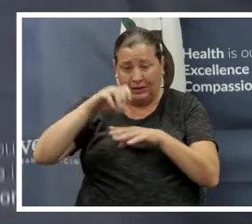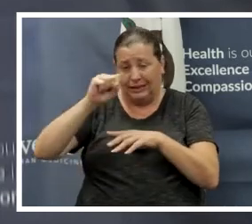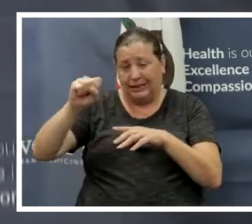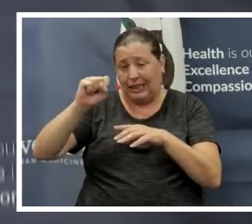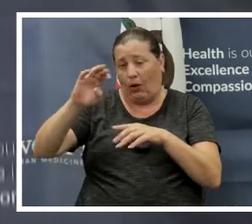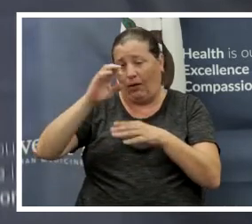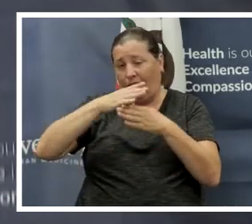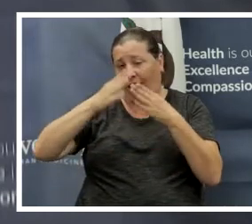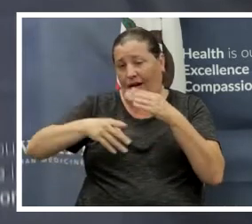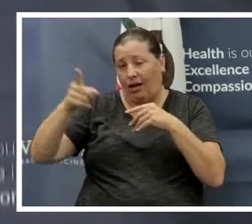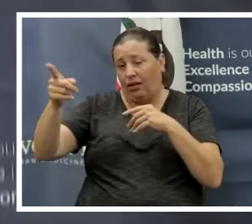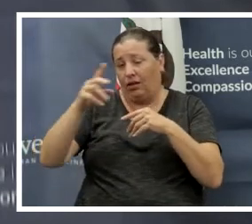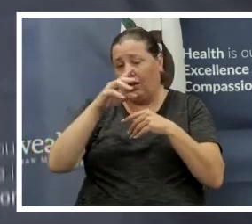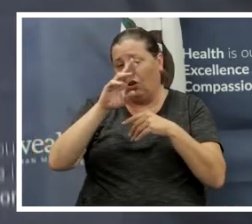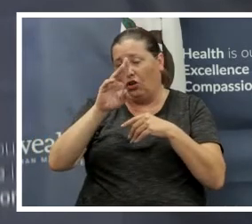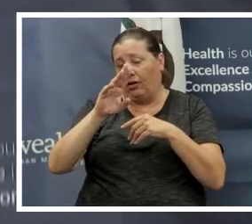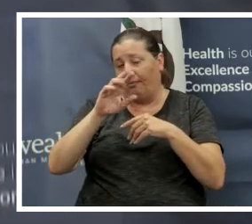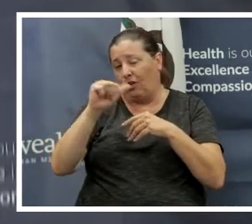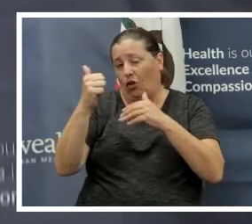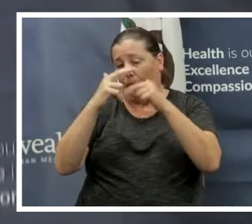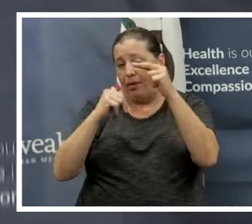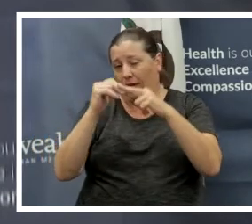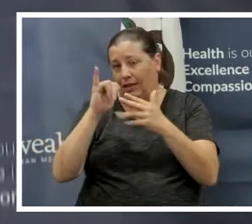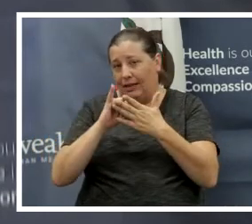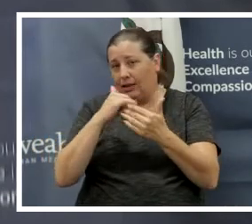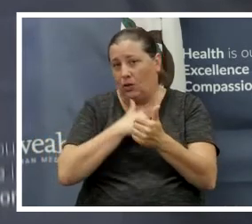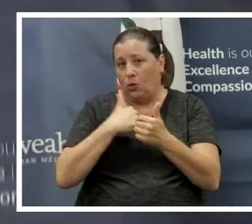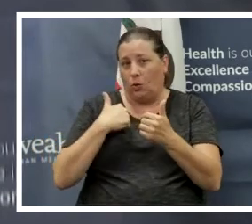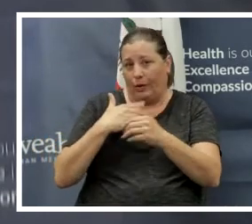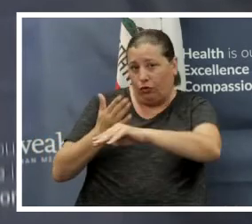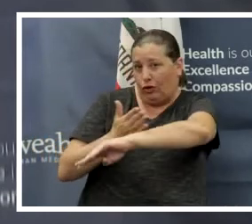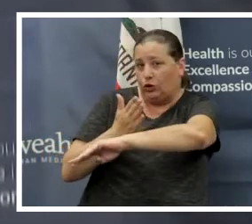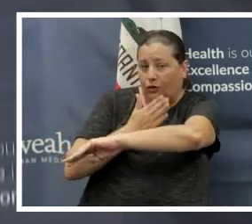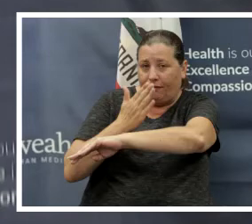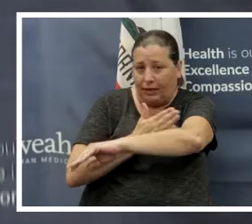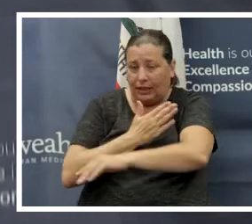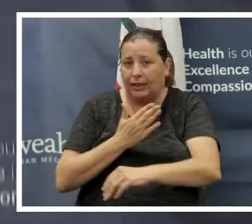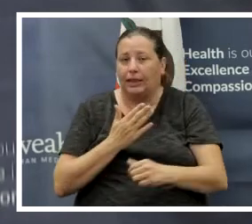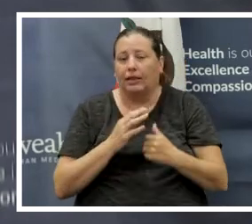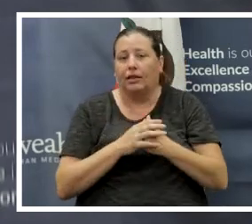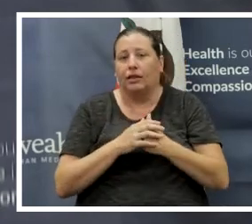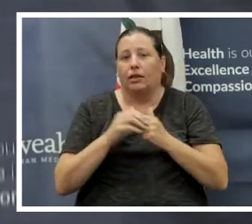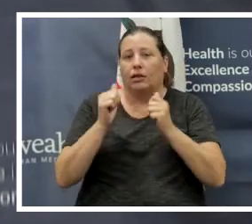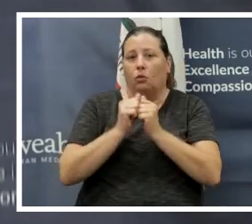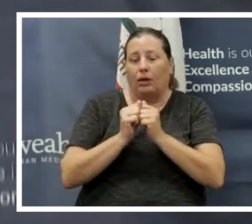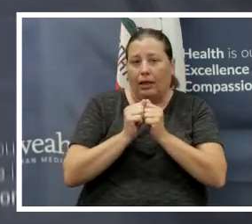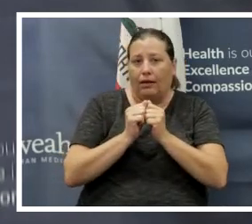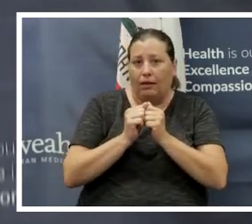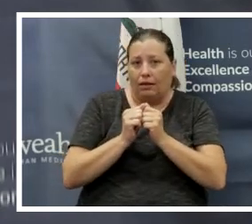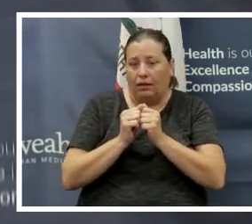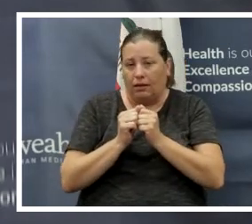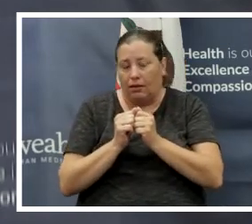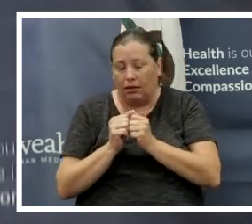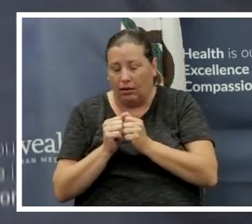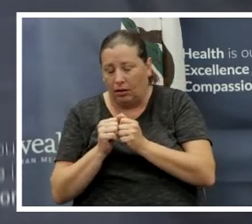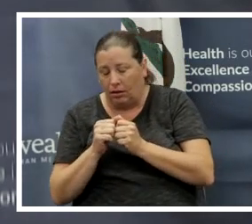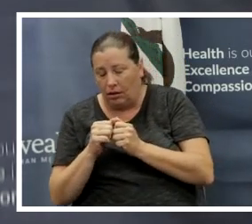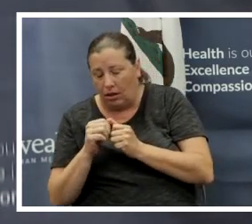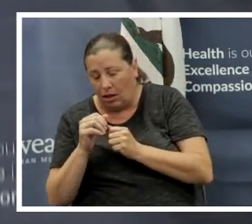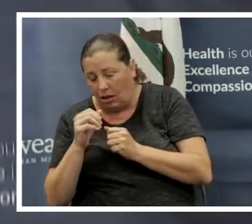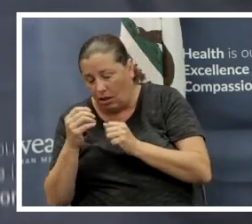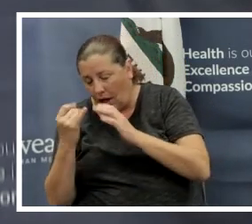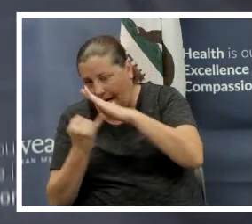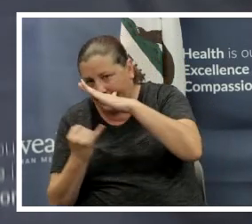another building just south of it that we retrofitted with, created isolation rooms, created negative pressure rooms